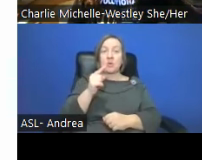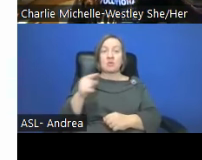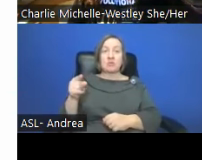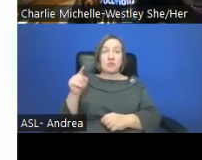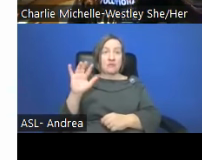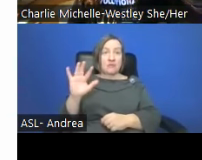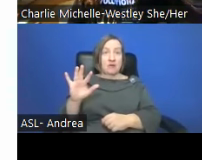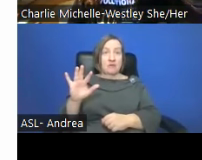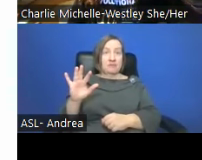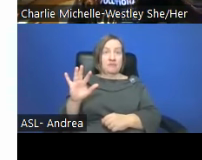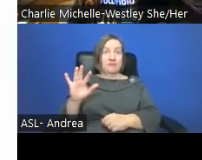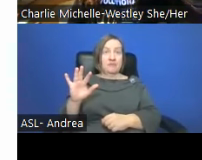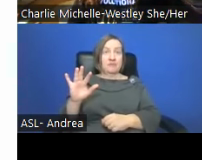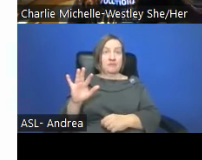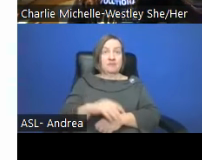5?